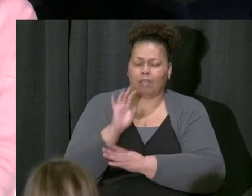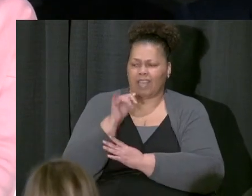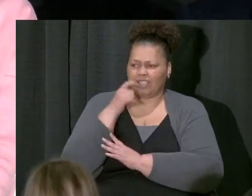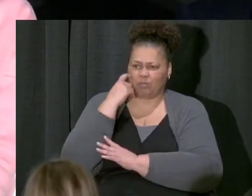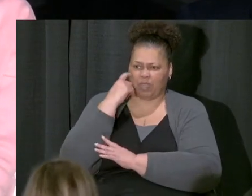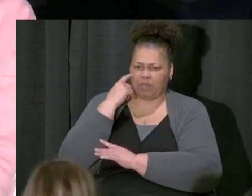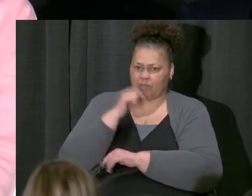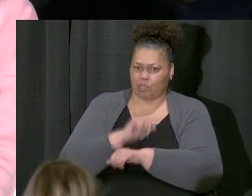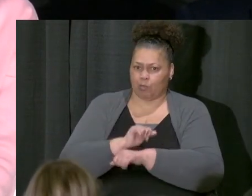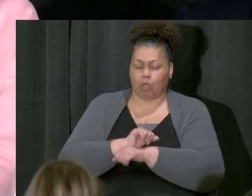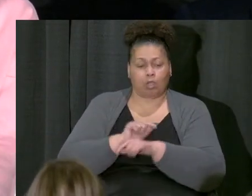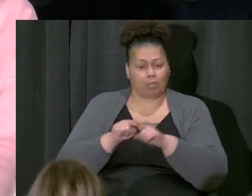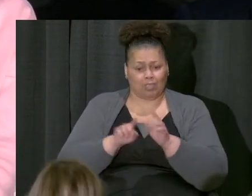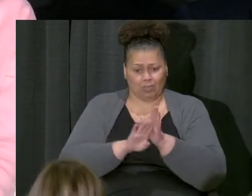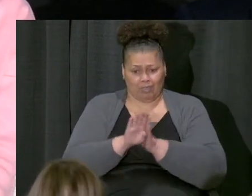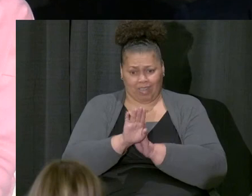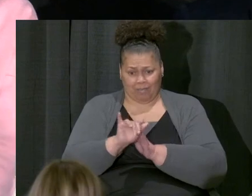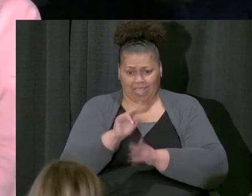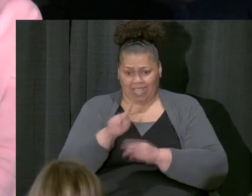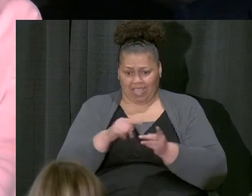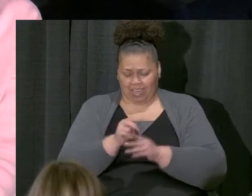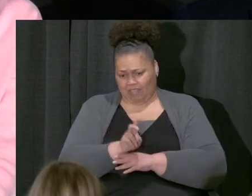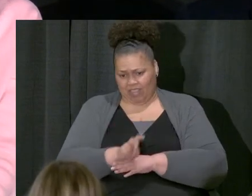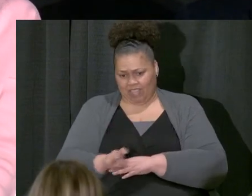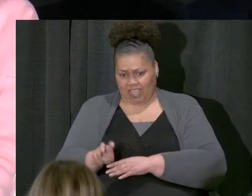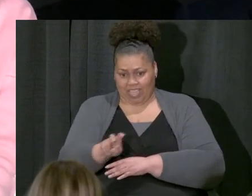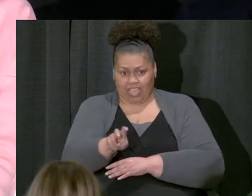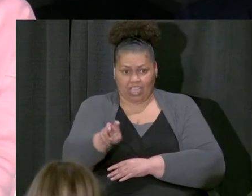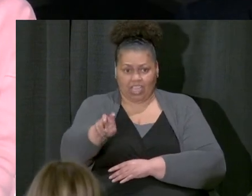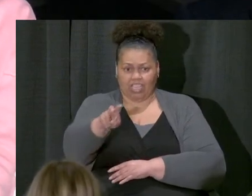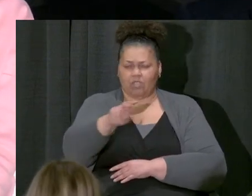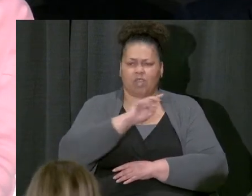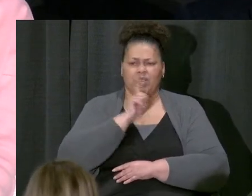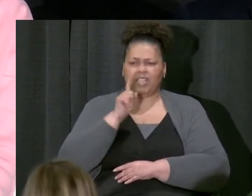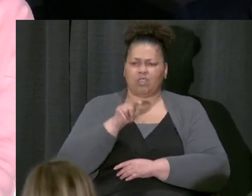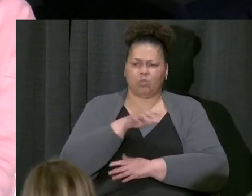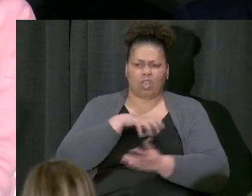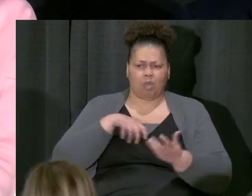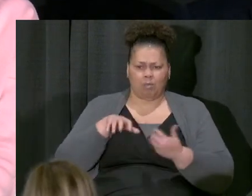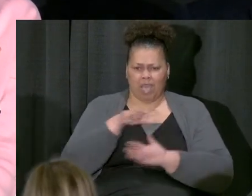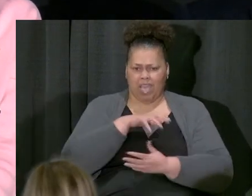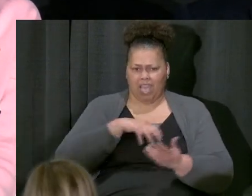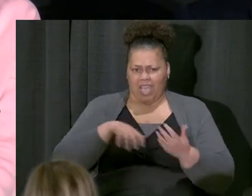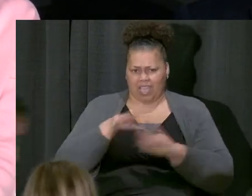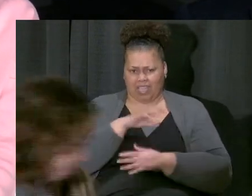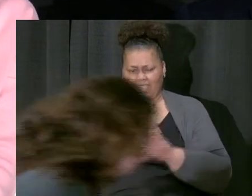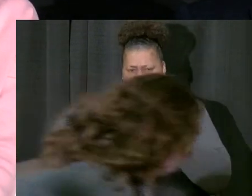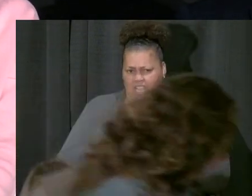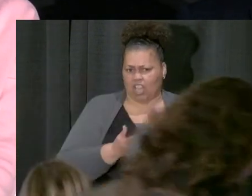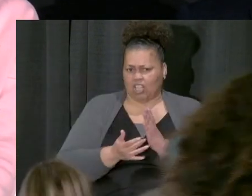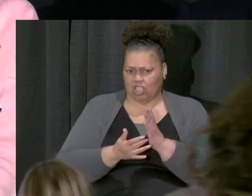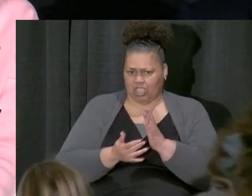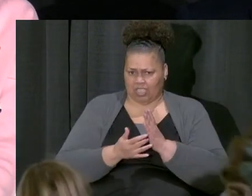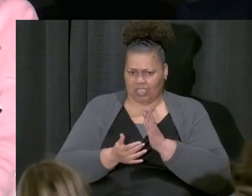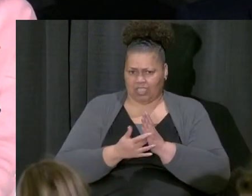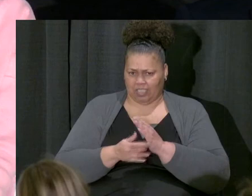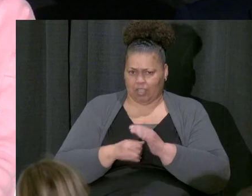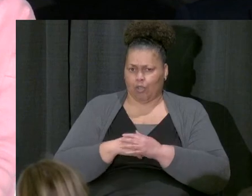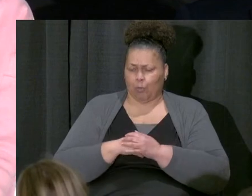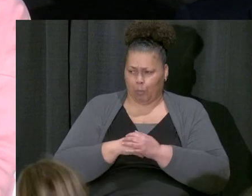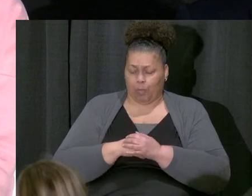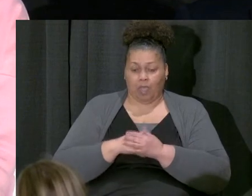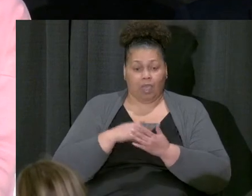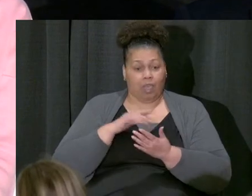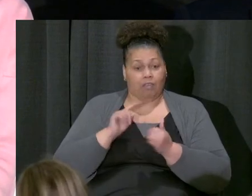to develop such a navigation robot, we really need to combine various technologies. And the first